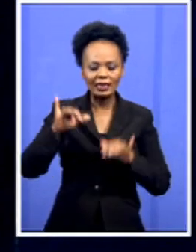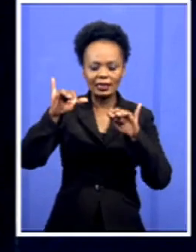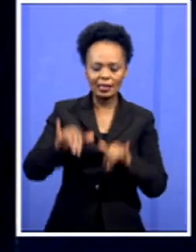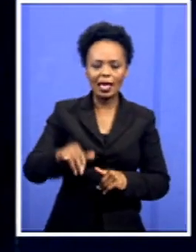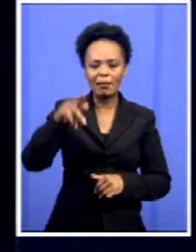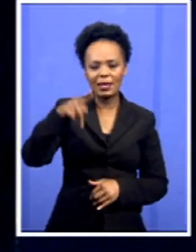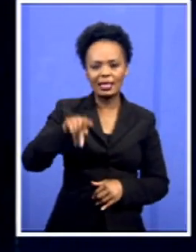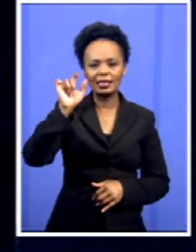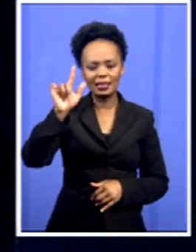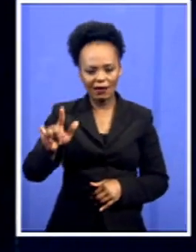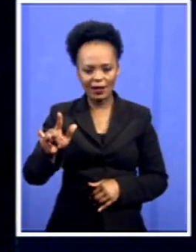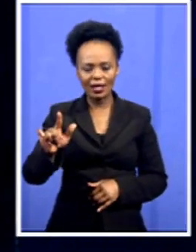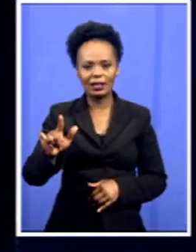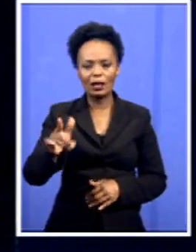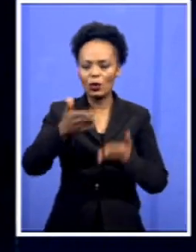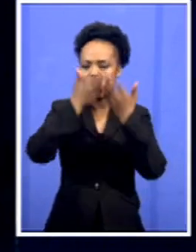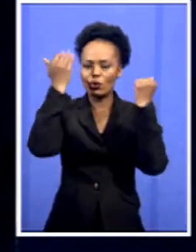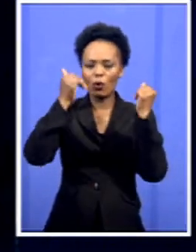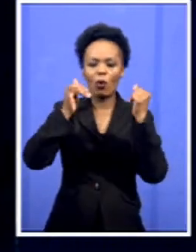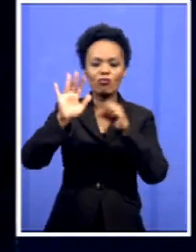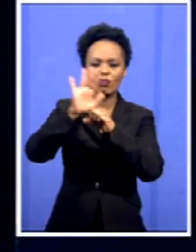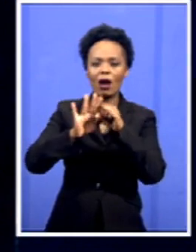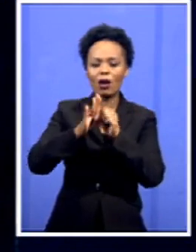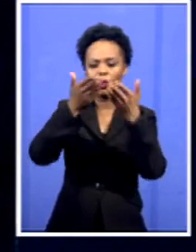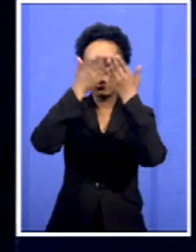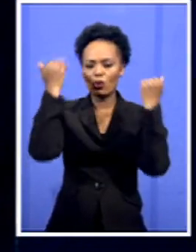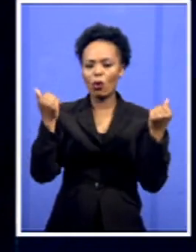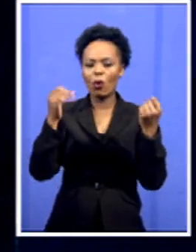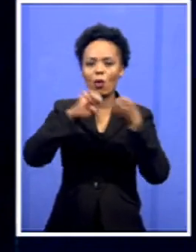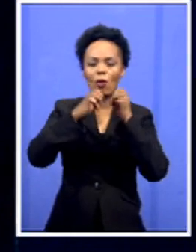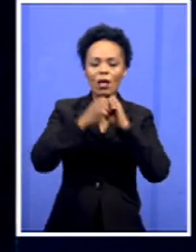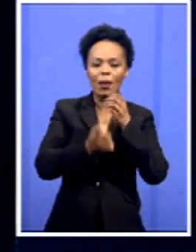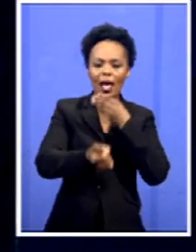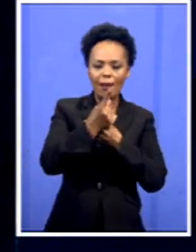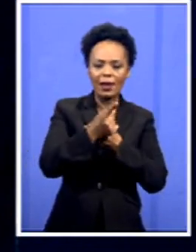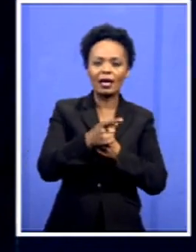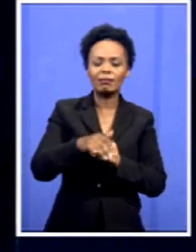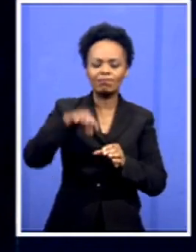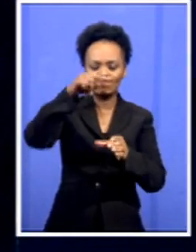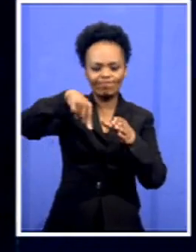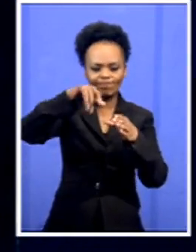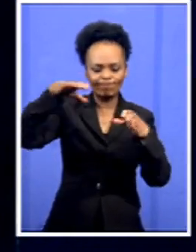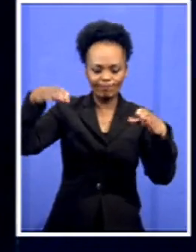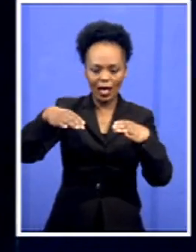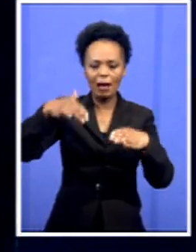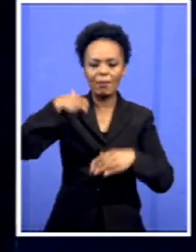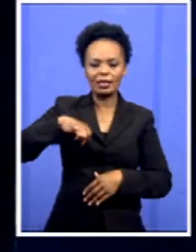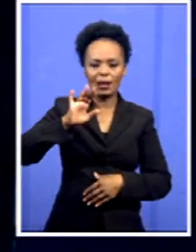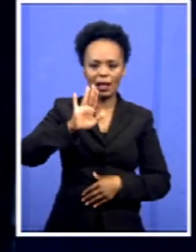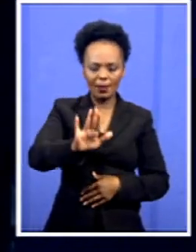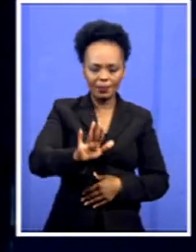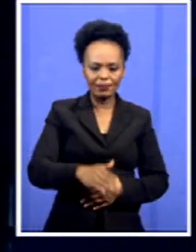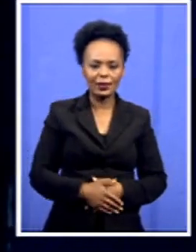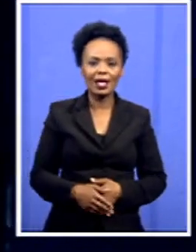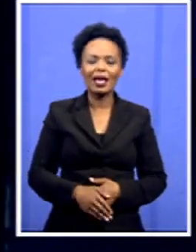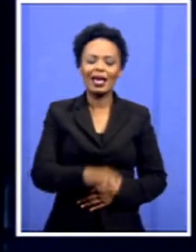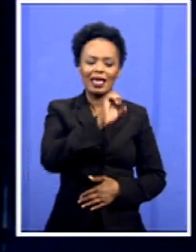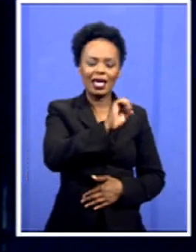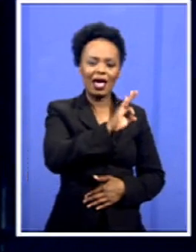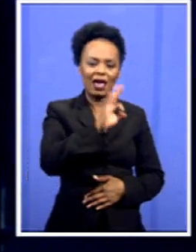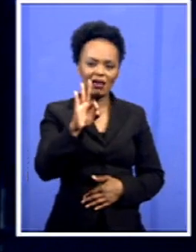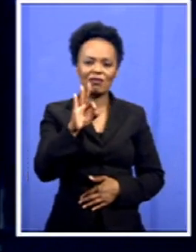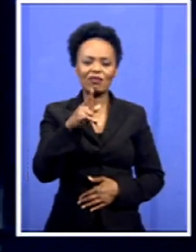have a challenge to understand the dynamics that are happening within your municipality. So the EFF is very aggressive